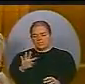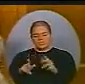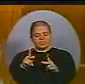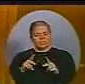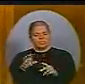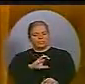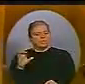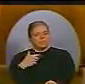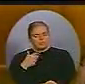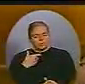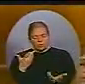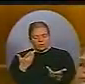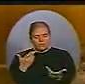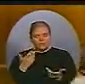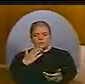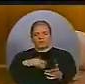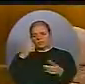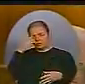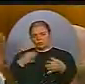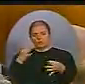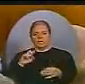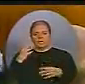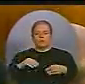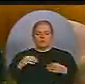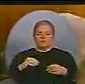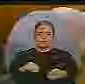Prime Minister has put in place?